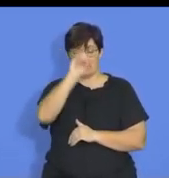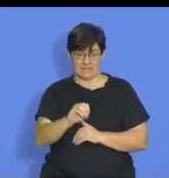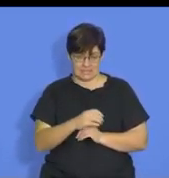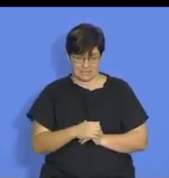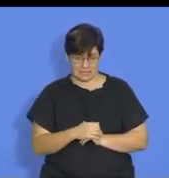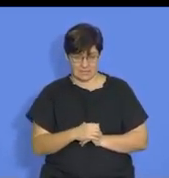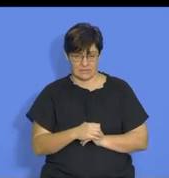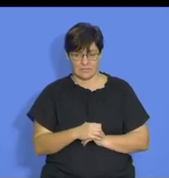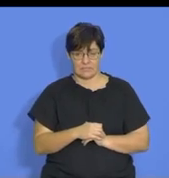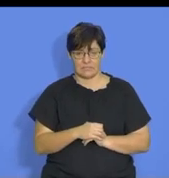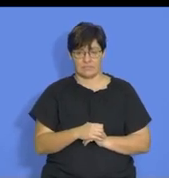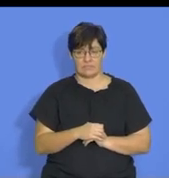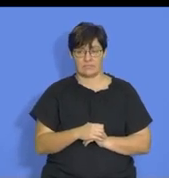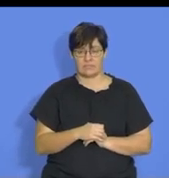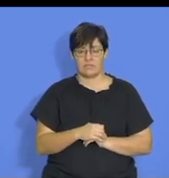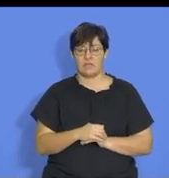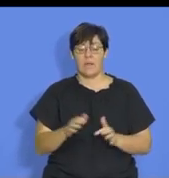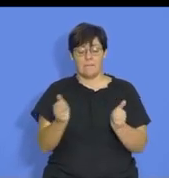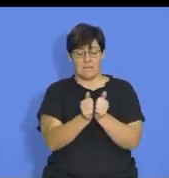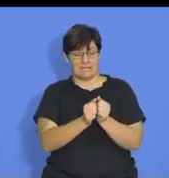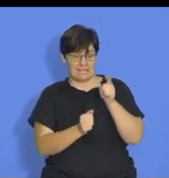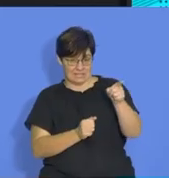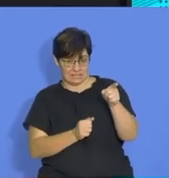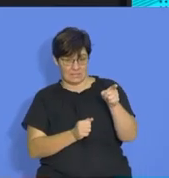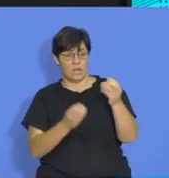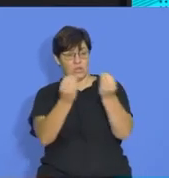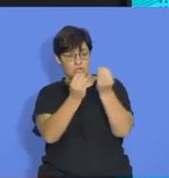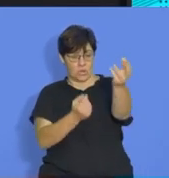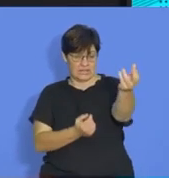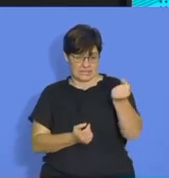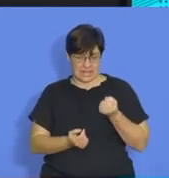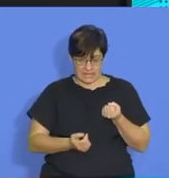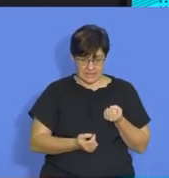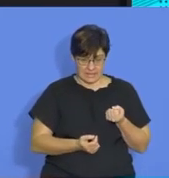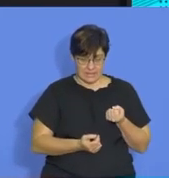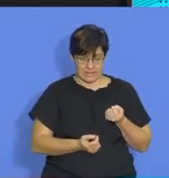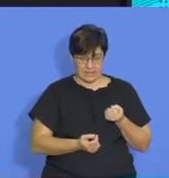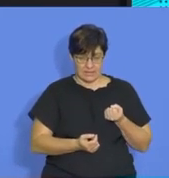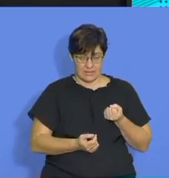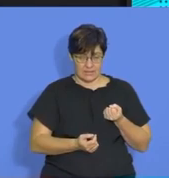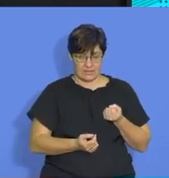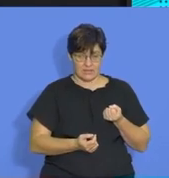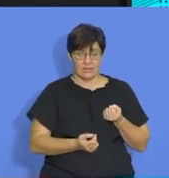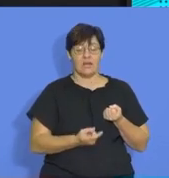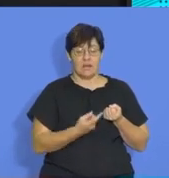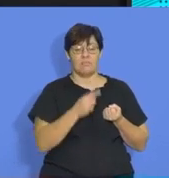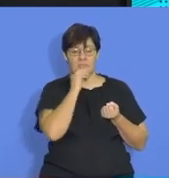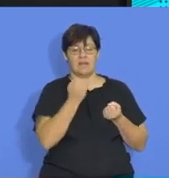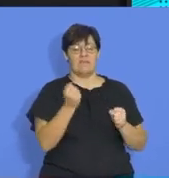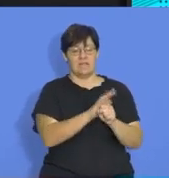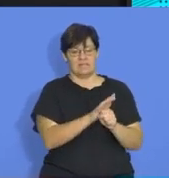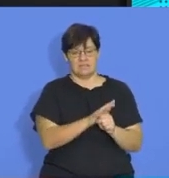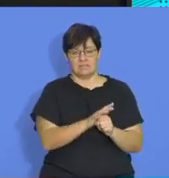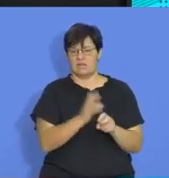by 60%. Right, so obviously a partner is withdrawing stock. Obviously, drawings